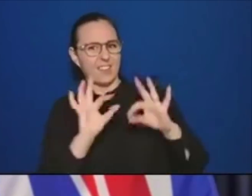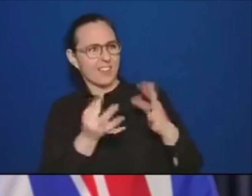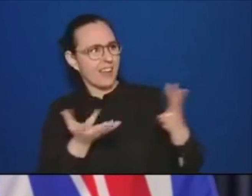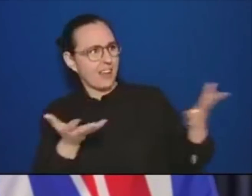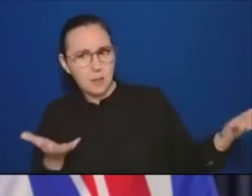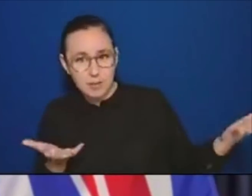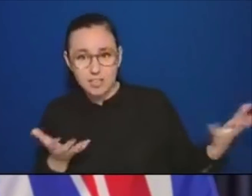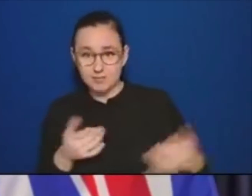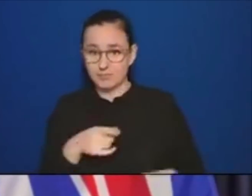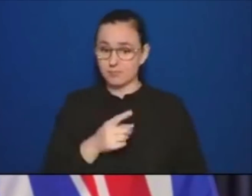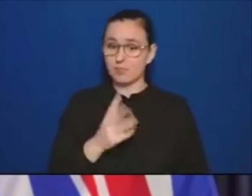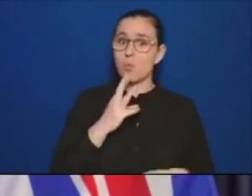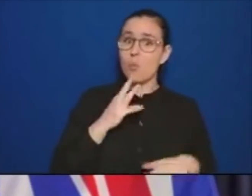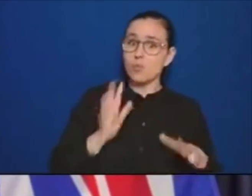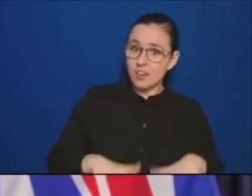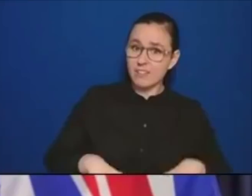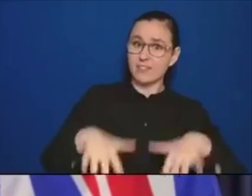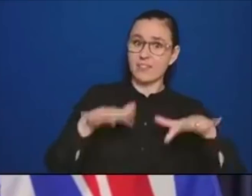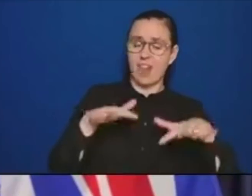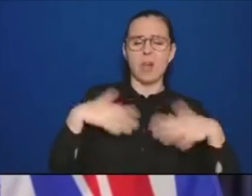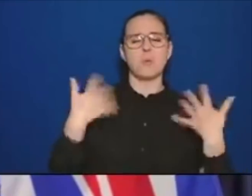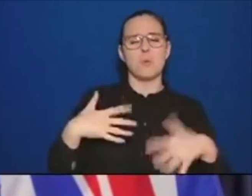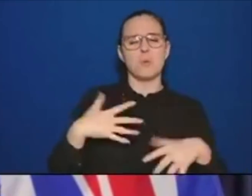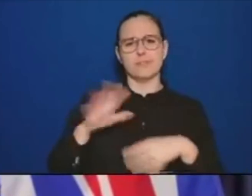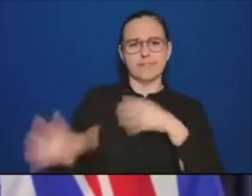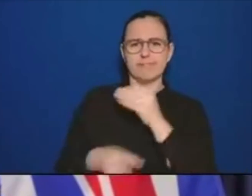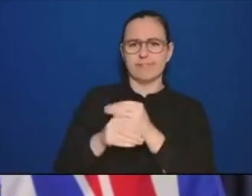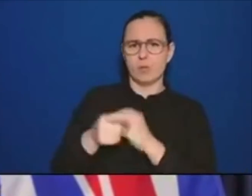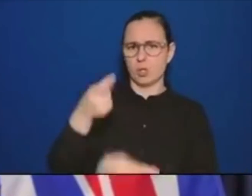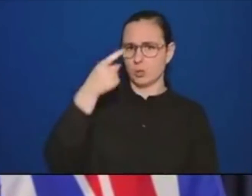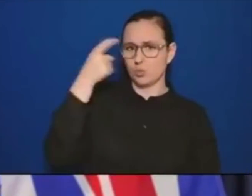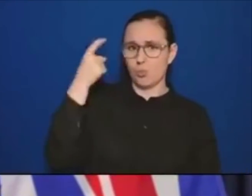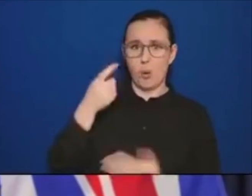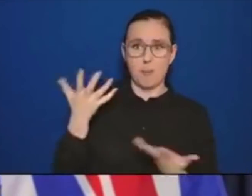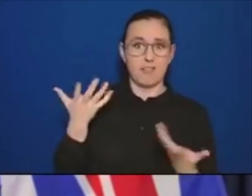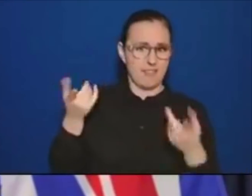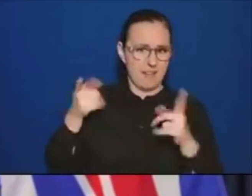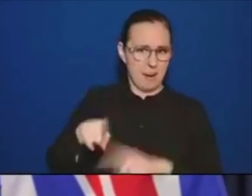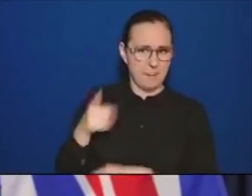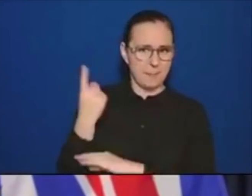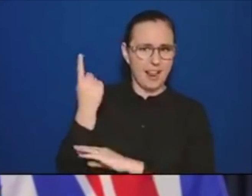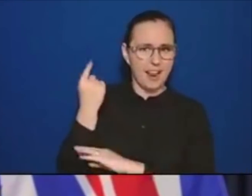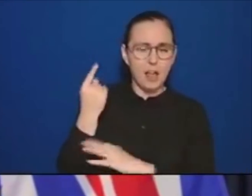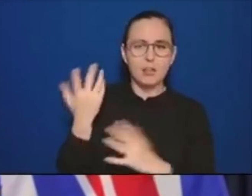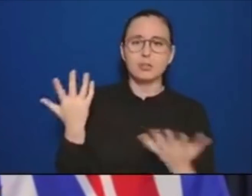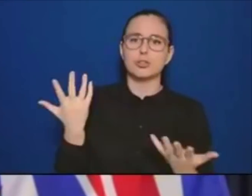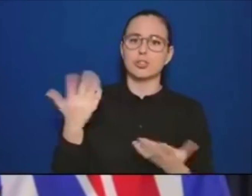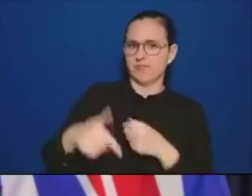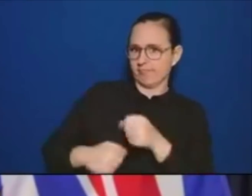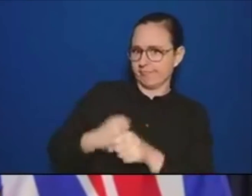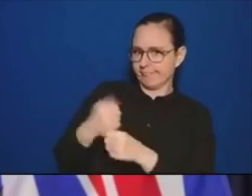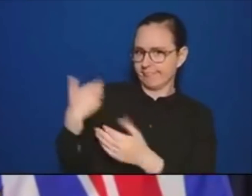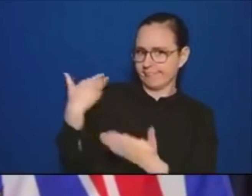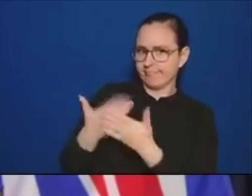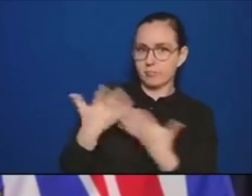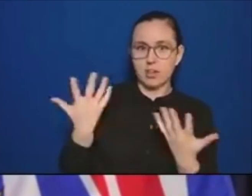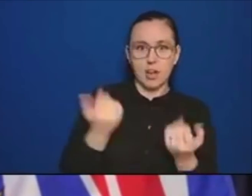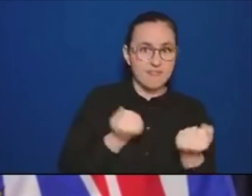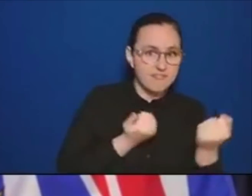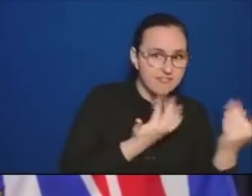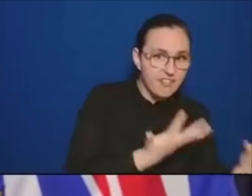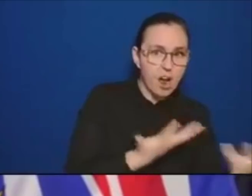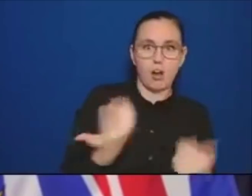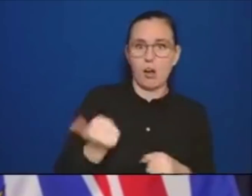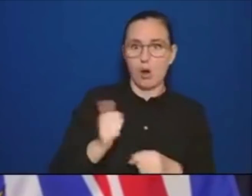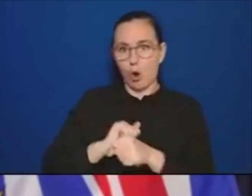year. Minister Farnworth talked about that. Wildfires, COVID-19, in addition the opioid crisis